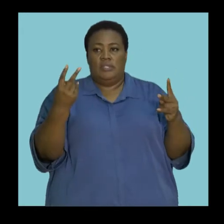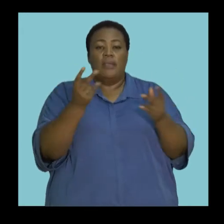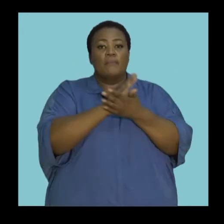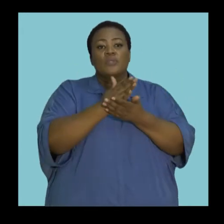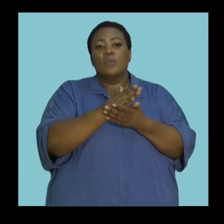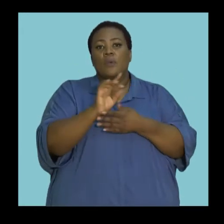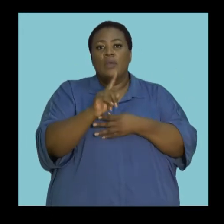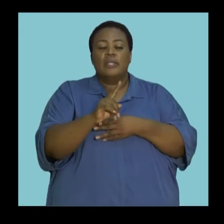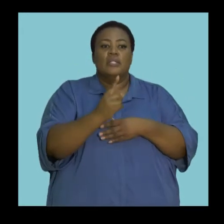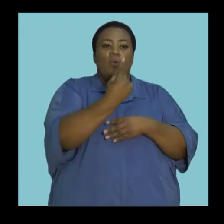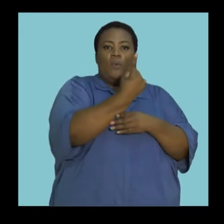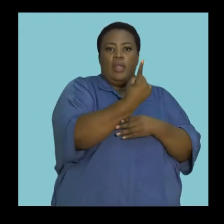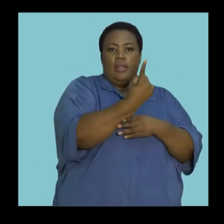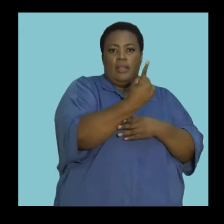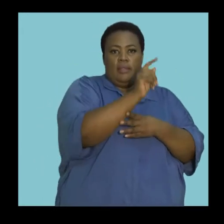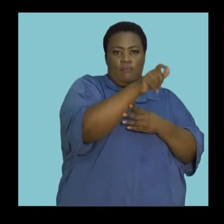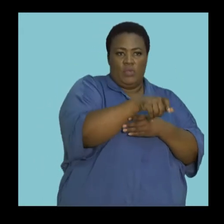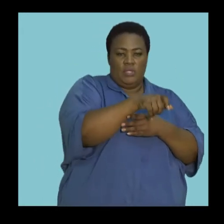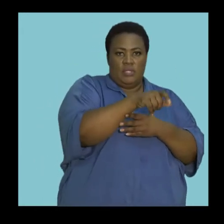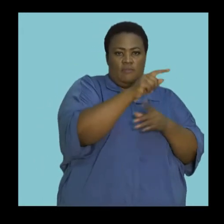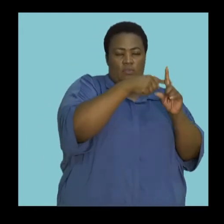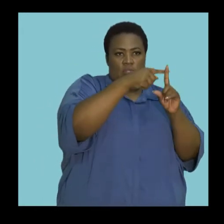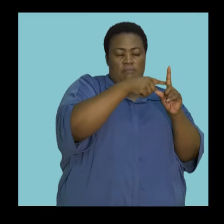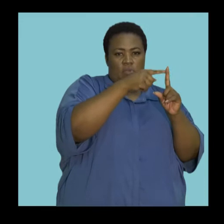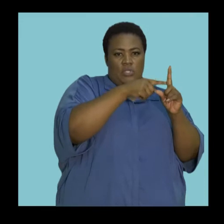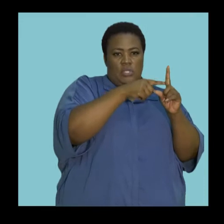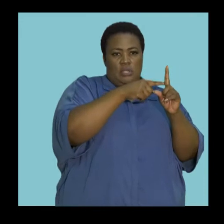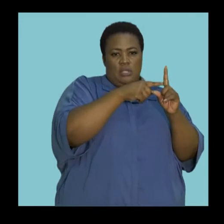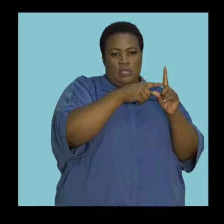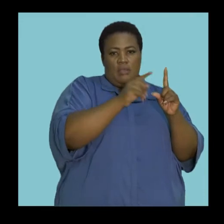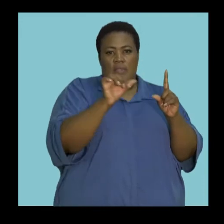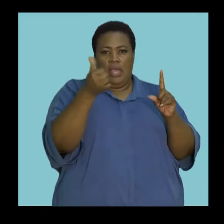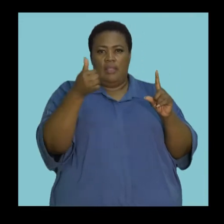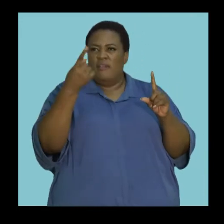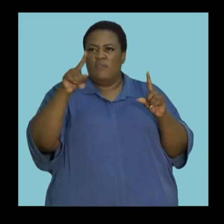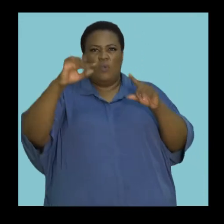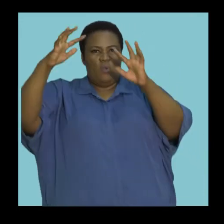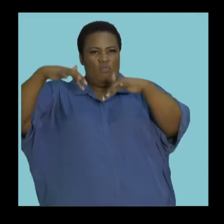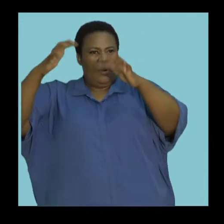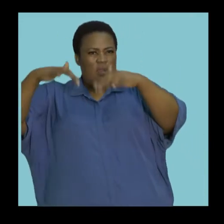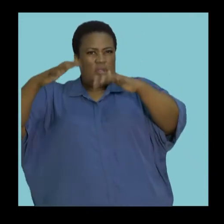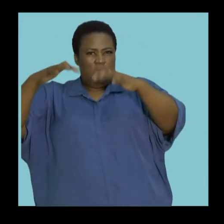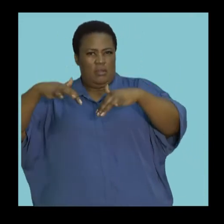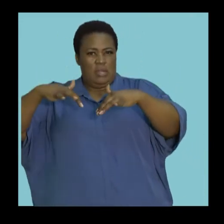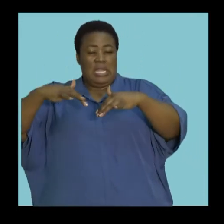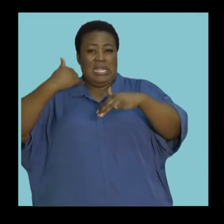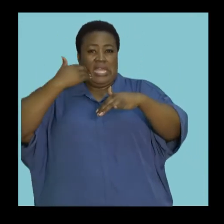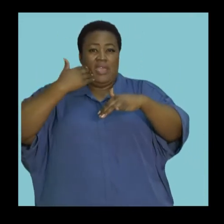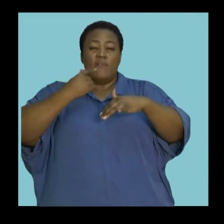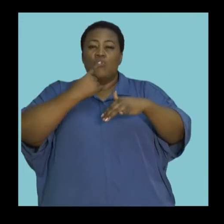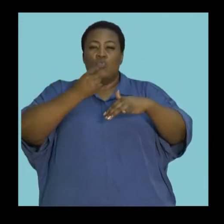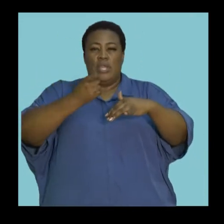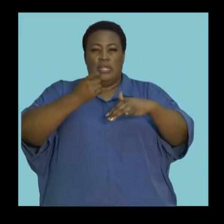the difference in this case between the one reading, which is for temperature, and in the other reading for rainfall. So if the